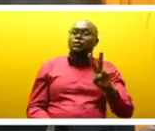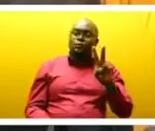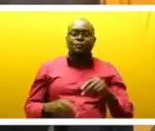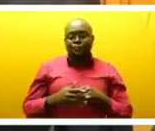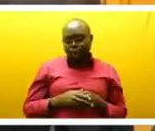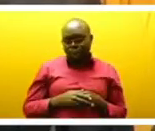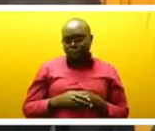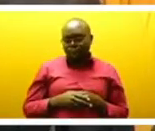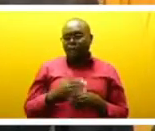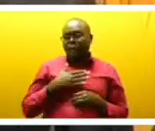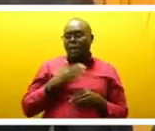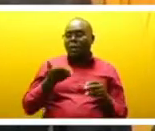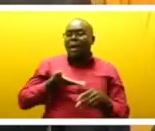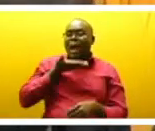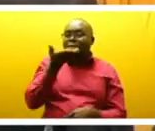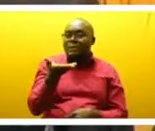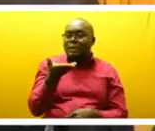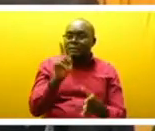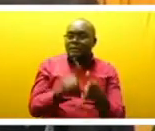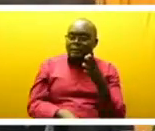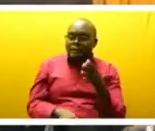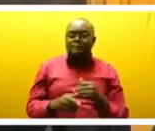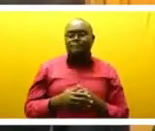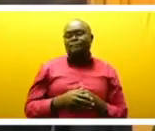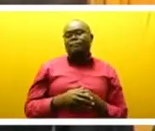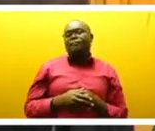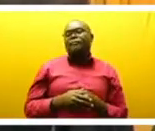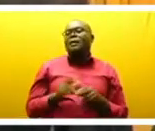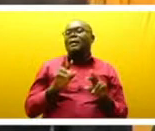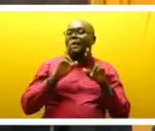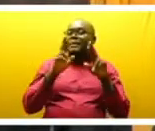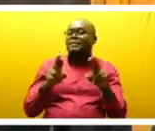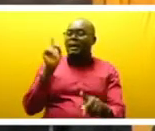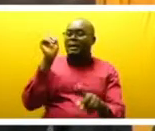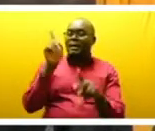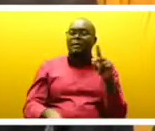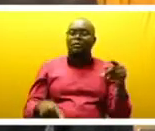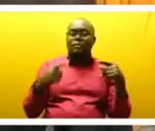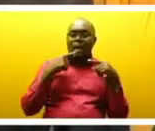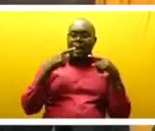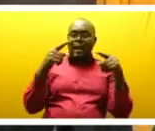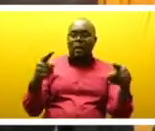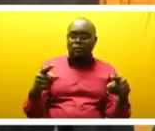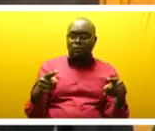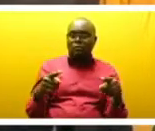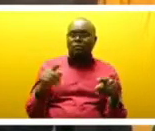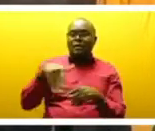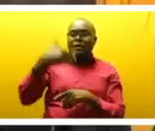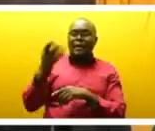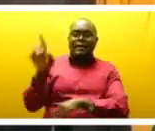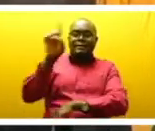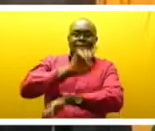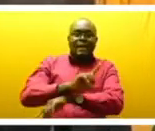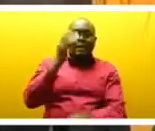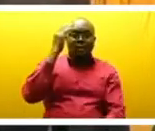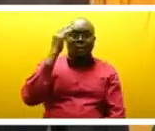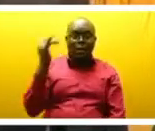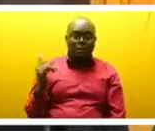it is our response that the results could not be announced the following day because,